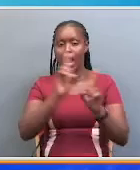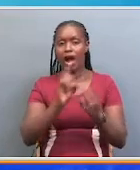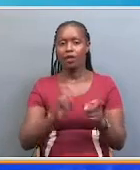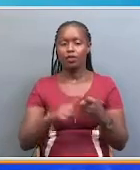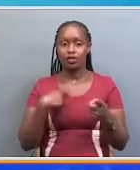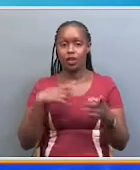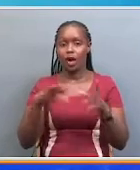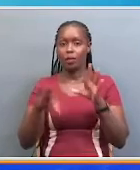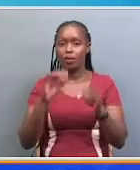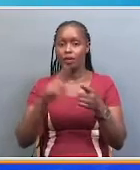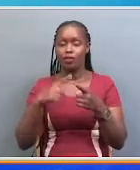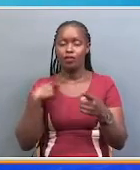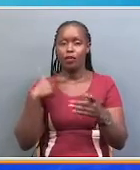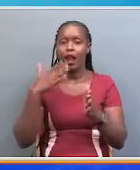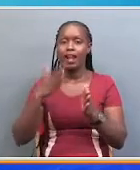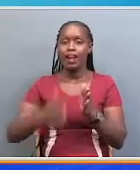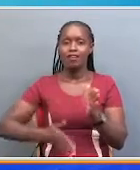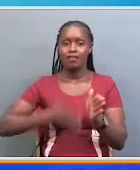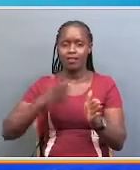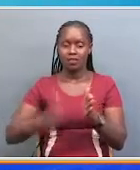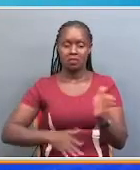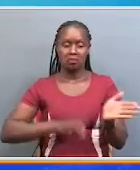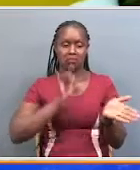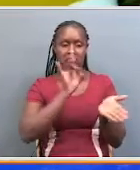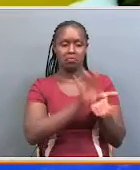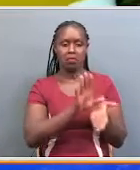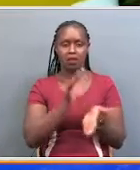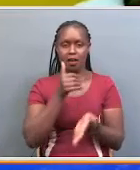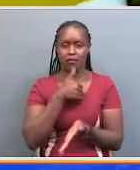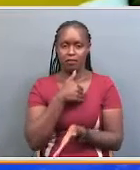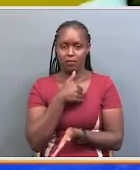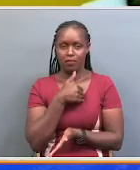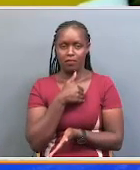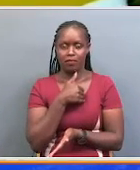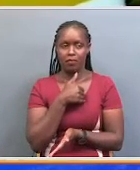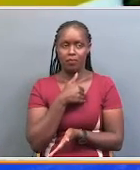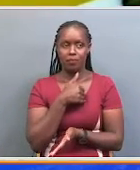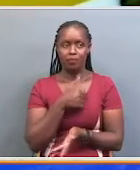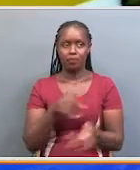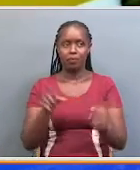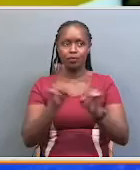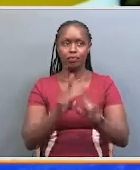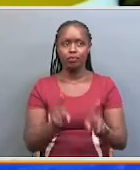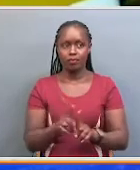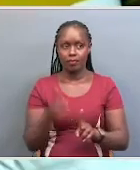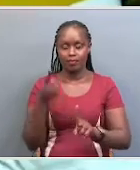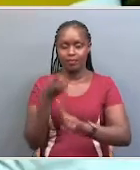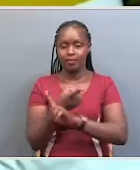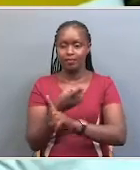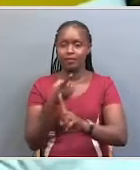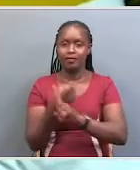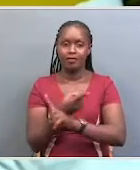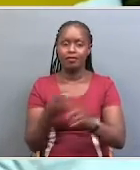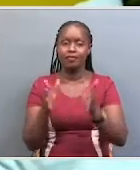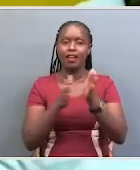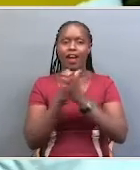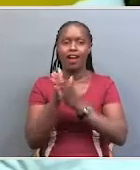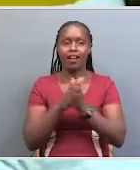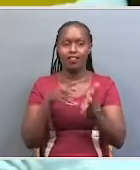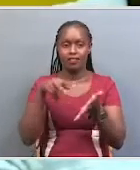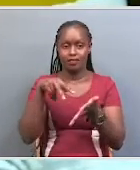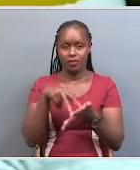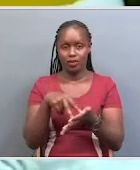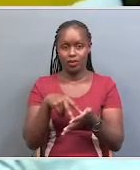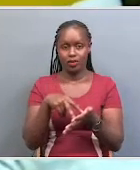cha ubunge cha Naivasha umetupiliwa mbali. And the various candidates and aspirants who have